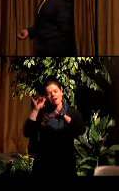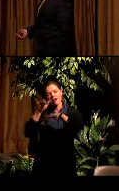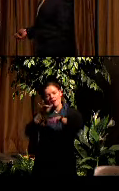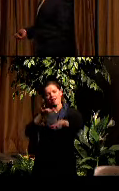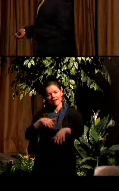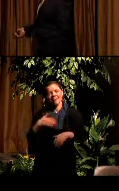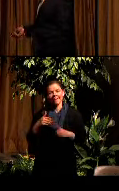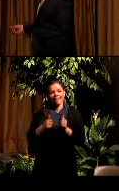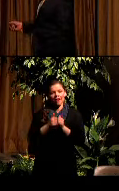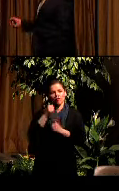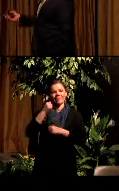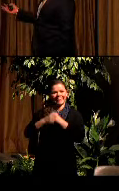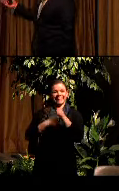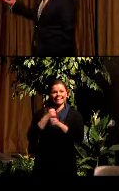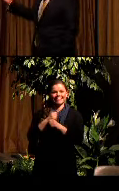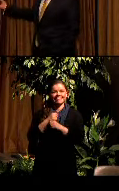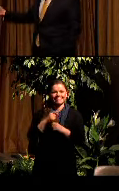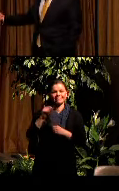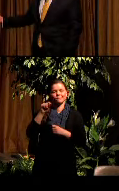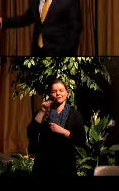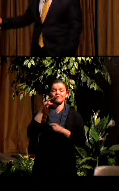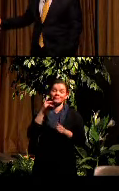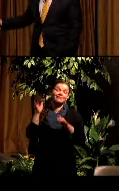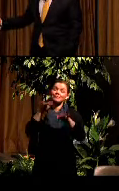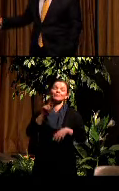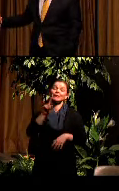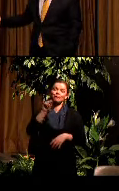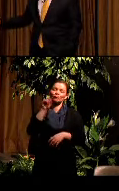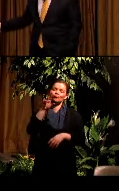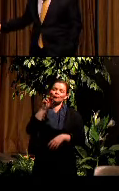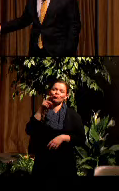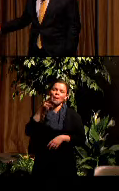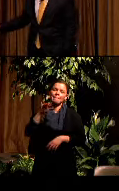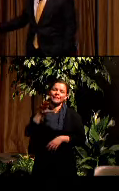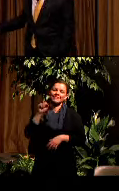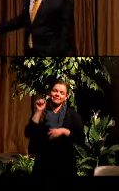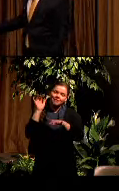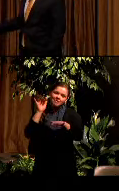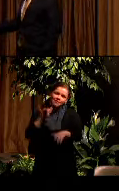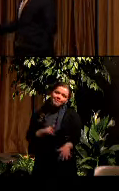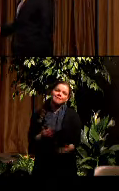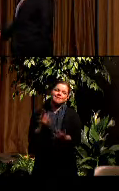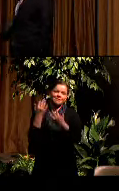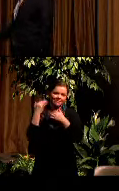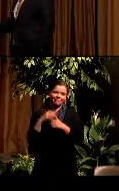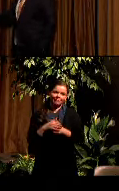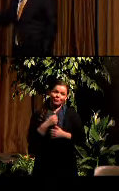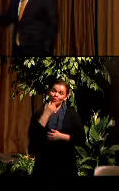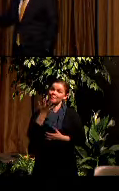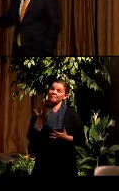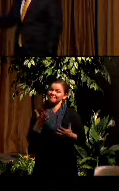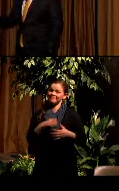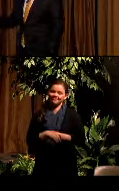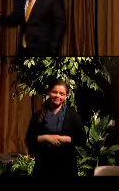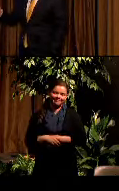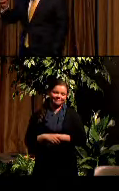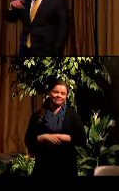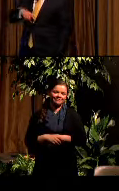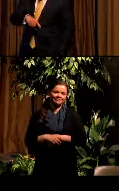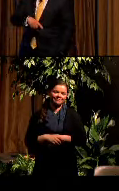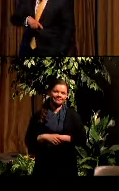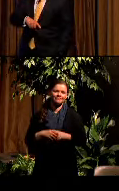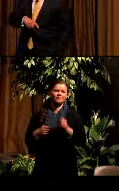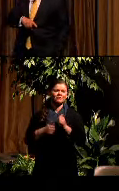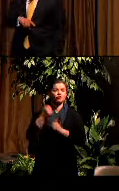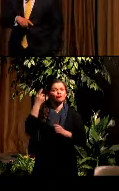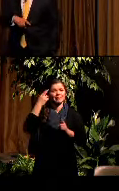tropics. What I'm going to tell you is that for most of these species, we don't know why they're declining. We don't have a DDT. We don't